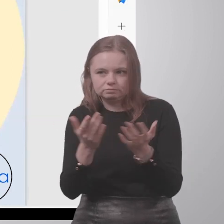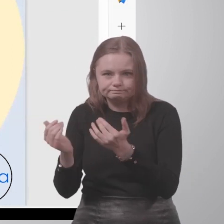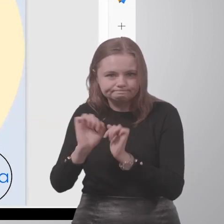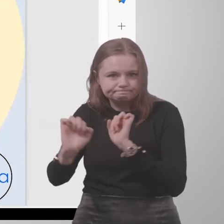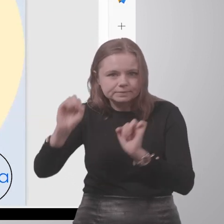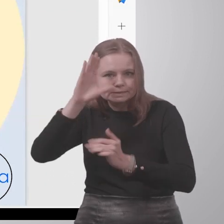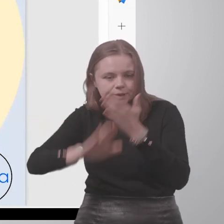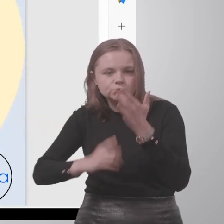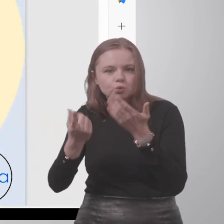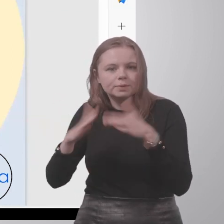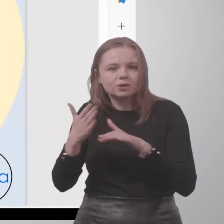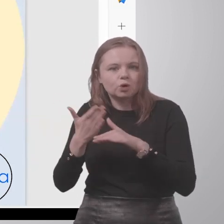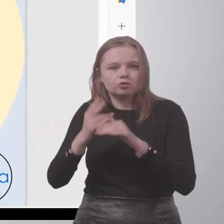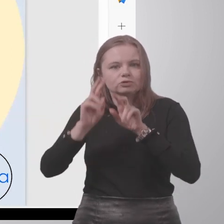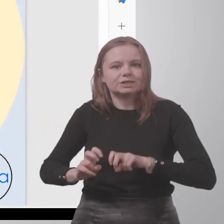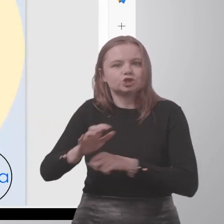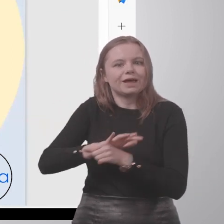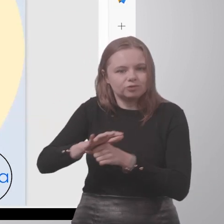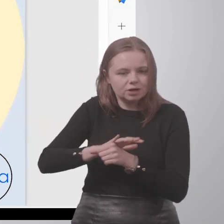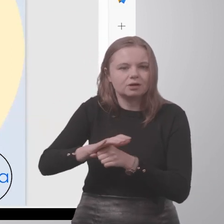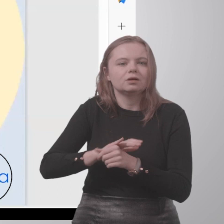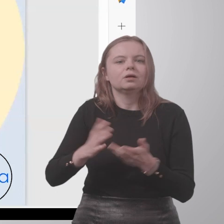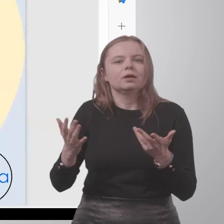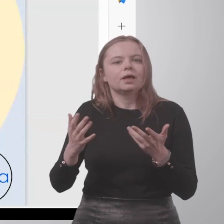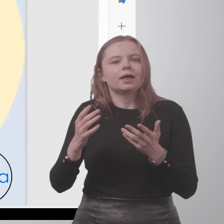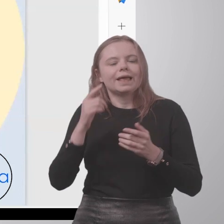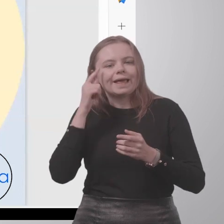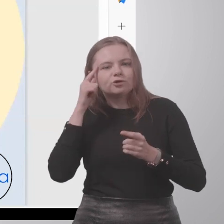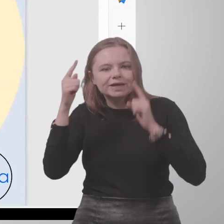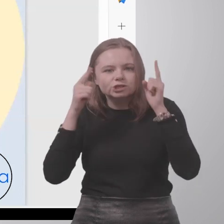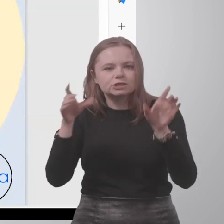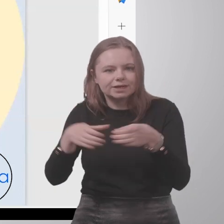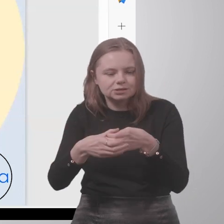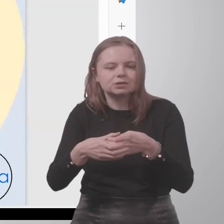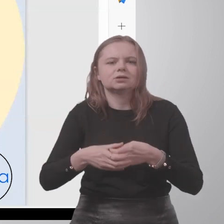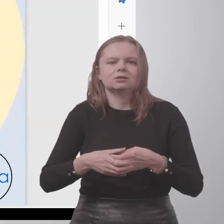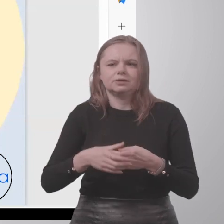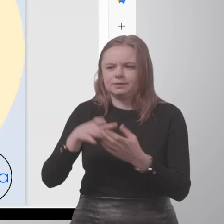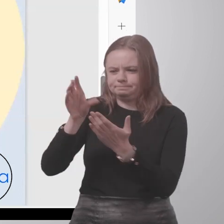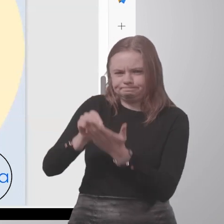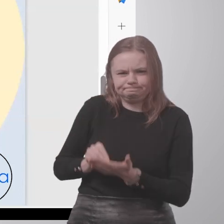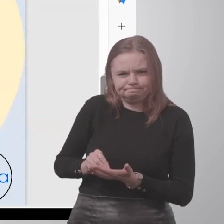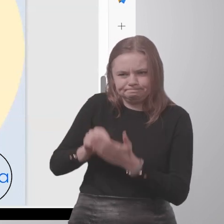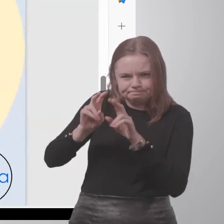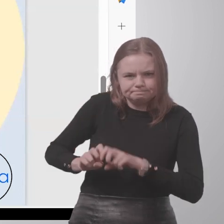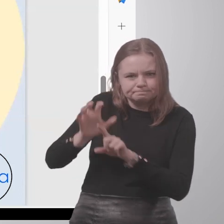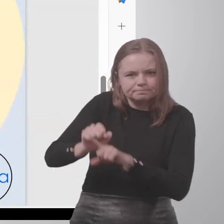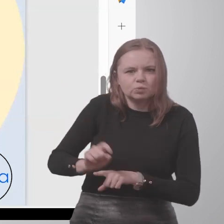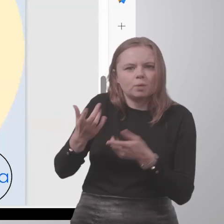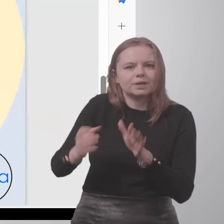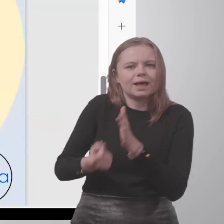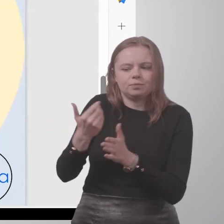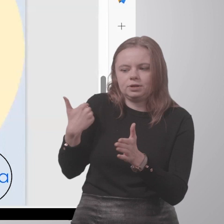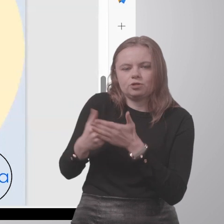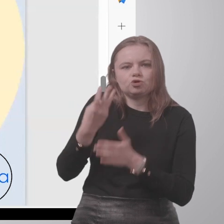to kind of identify the experience of everyone who worked in this research area and innovation sector, and really kind of documenting what's happened over the